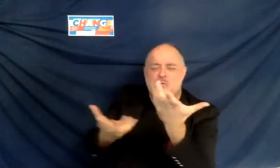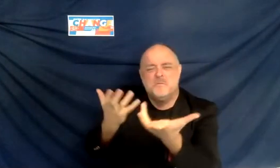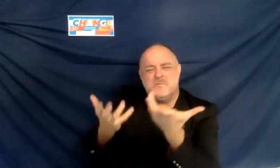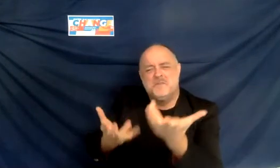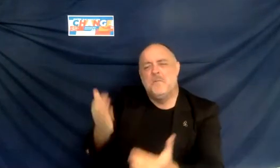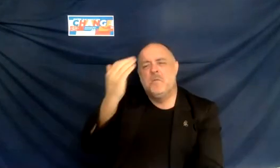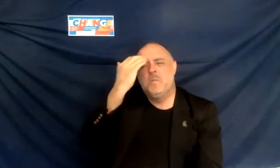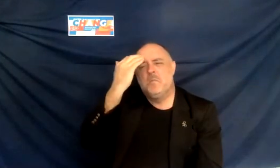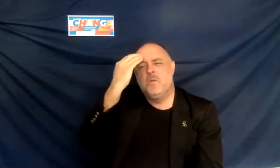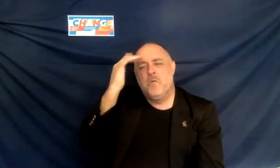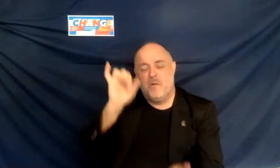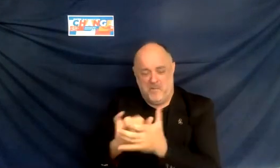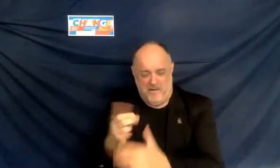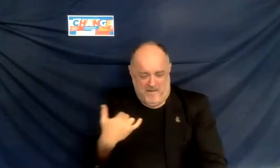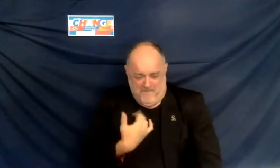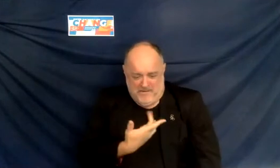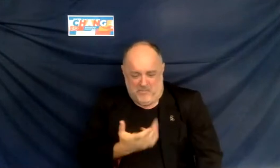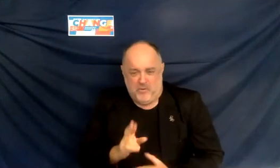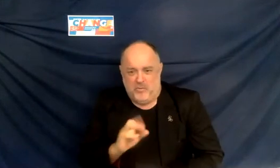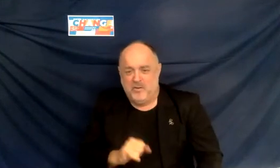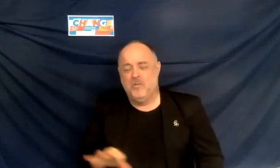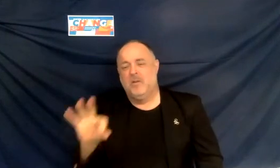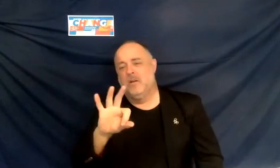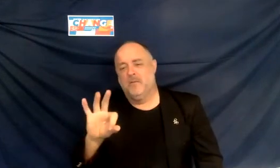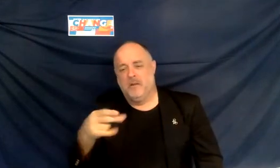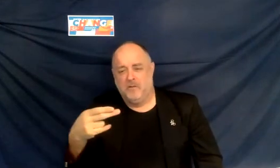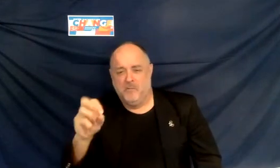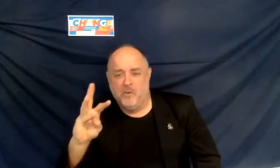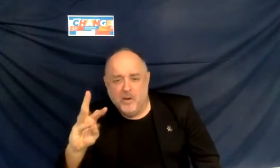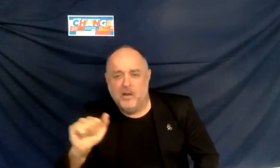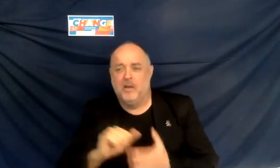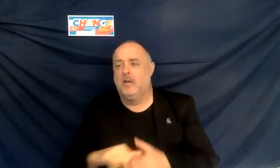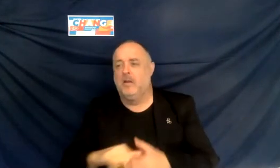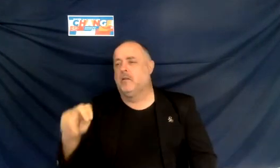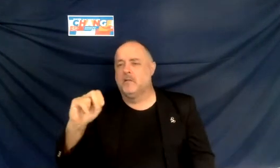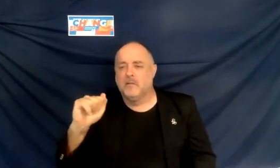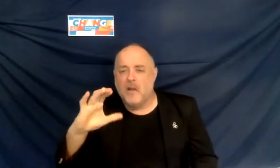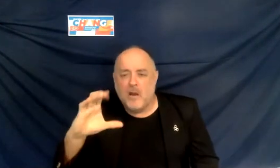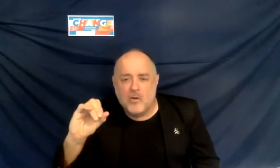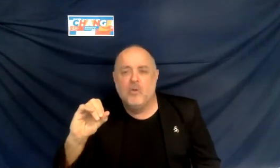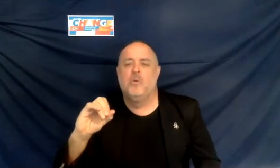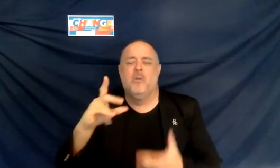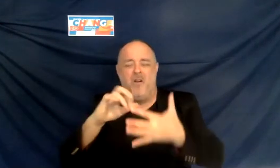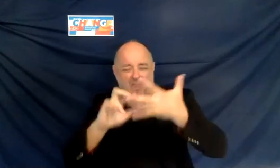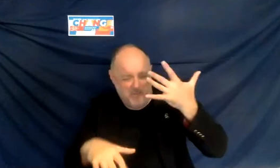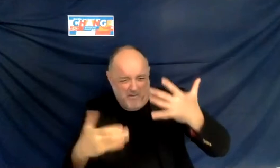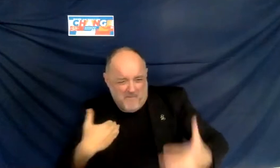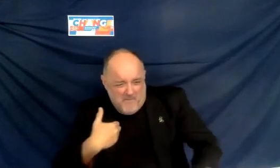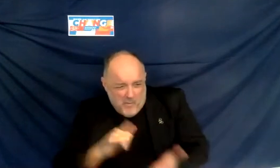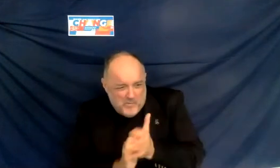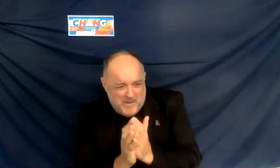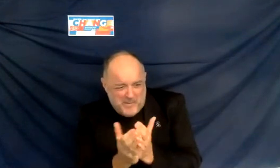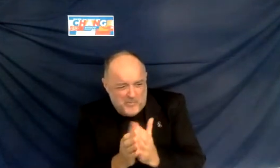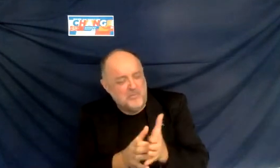familiar with what we have in the United States with FHWA and NACTO and other things. Help us understand